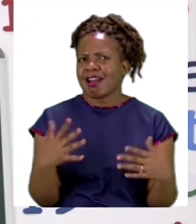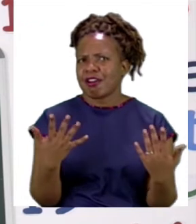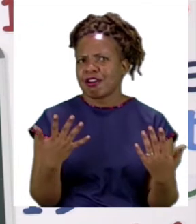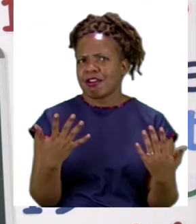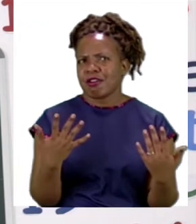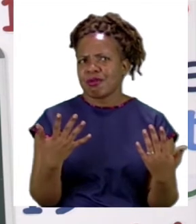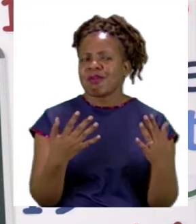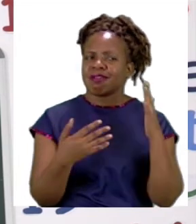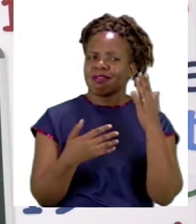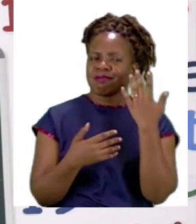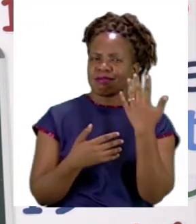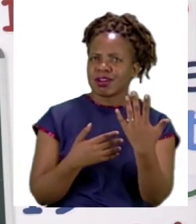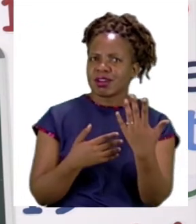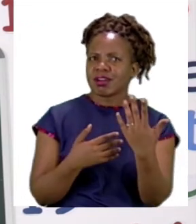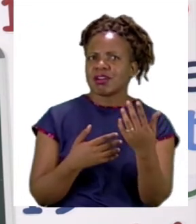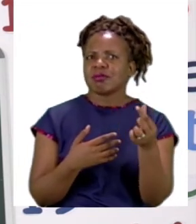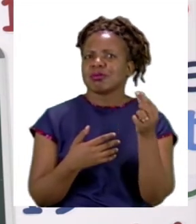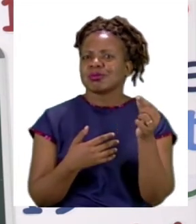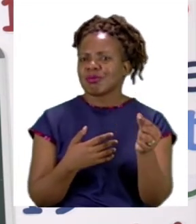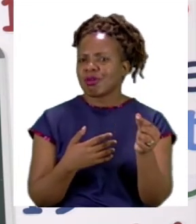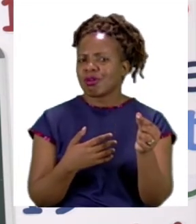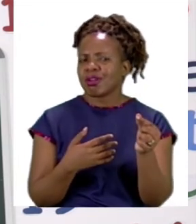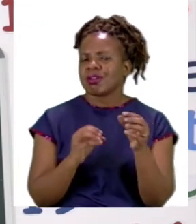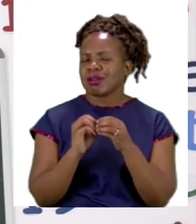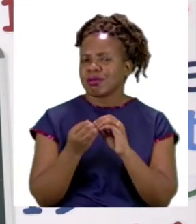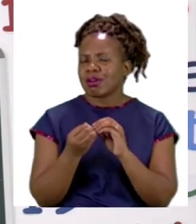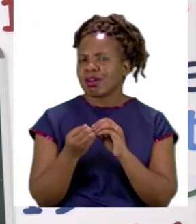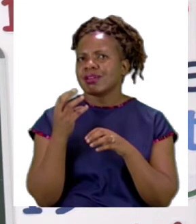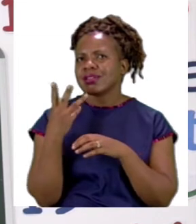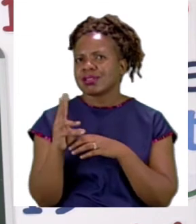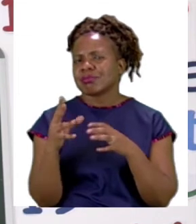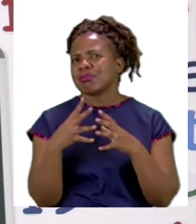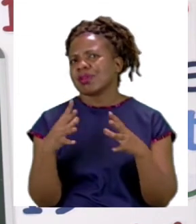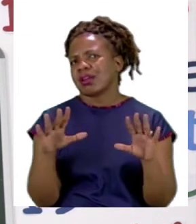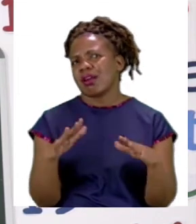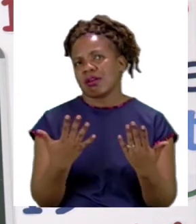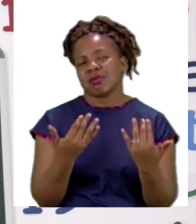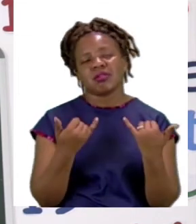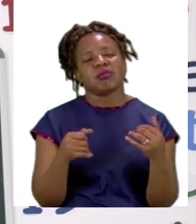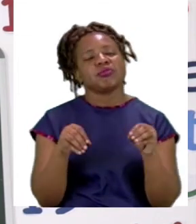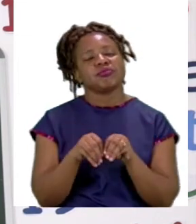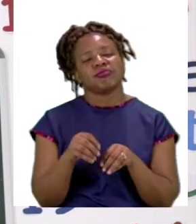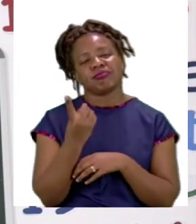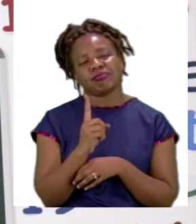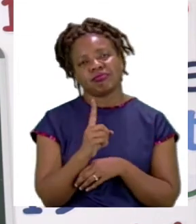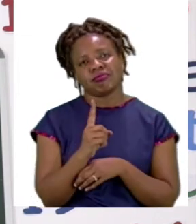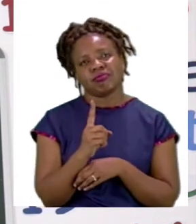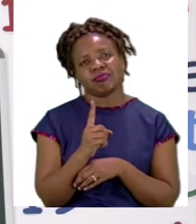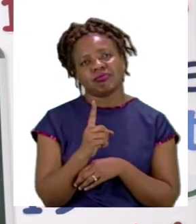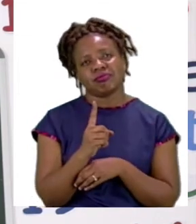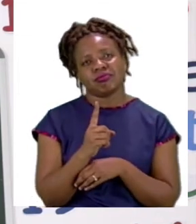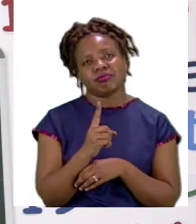that are smaller from things that are bigger. Now what we are going to do is we are going